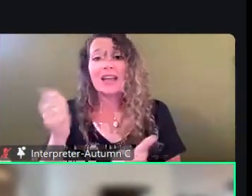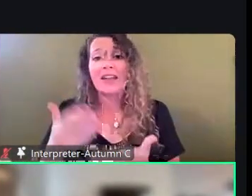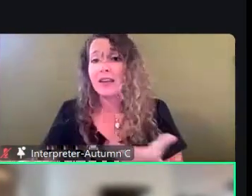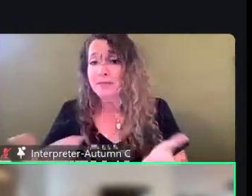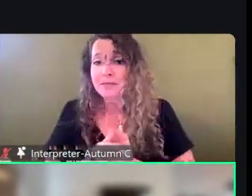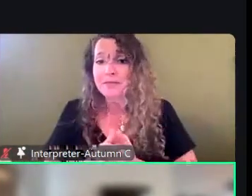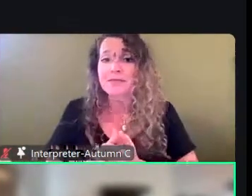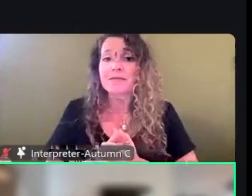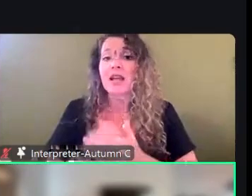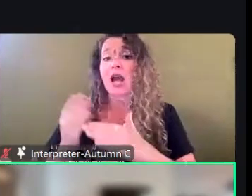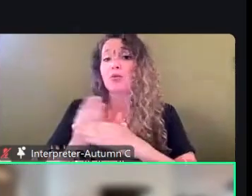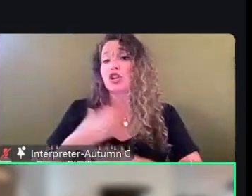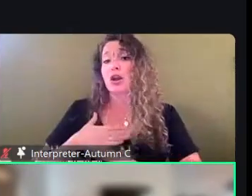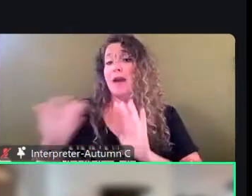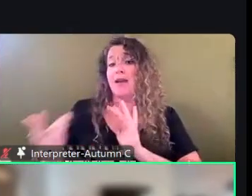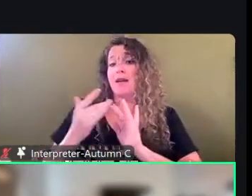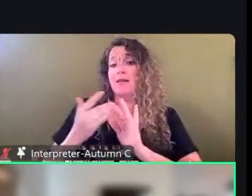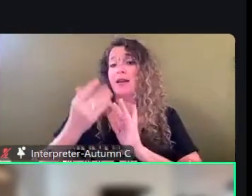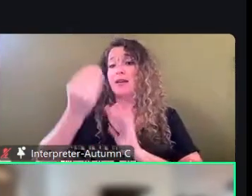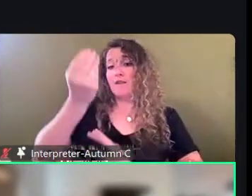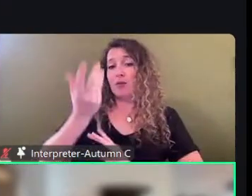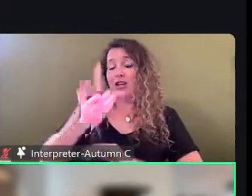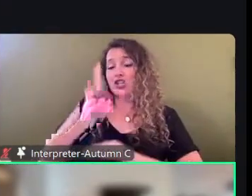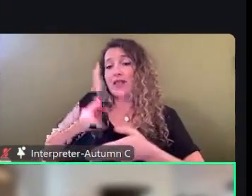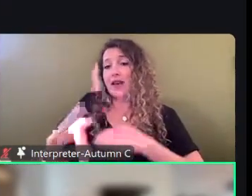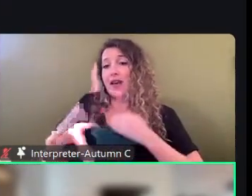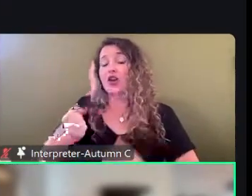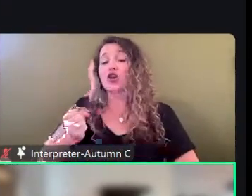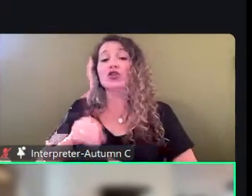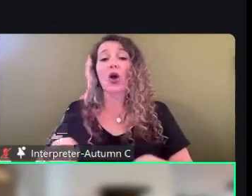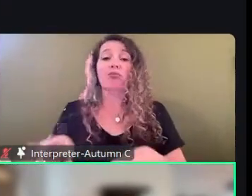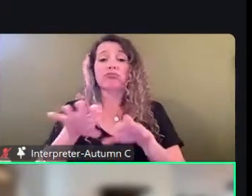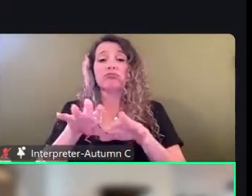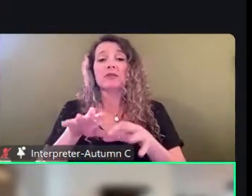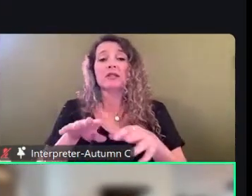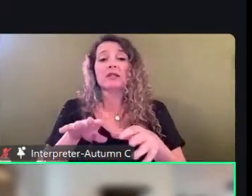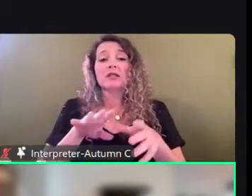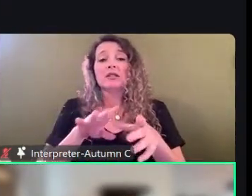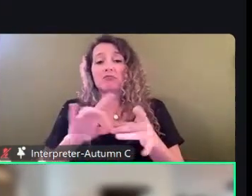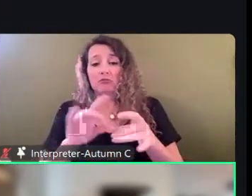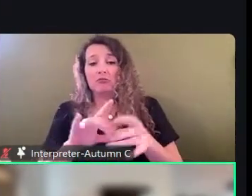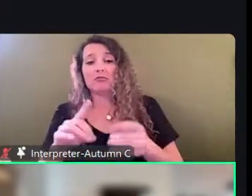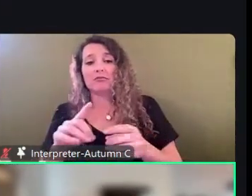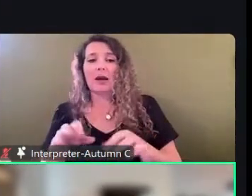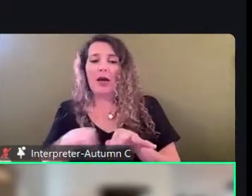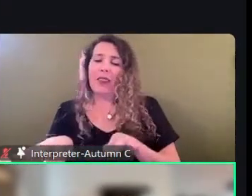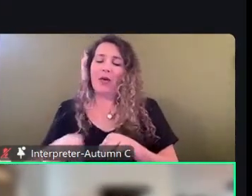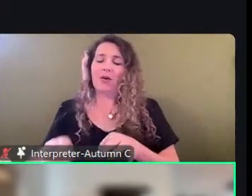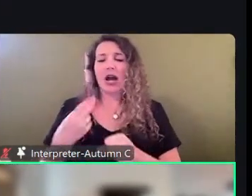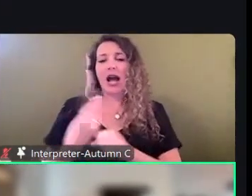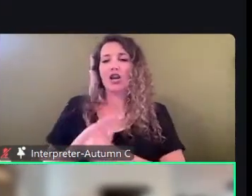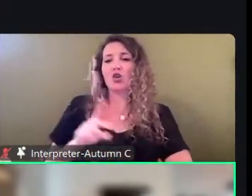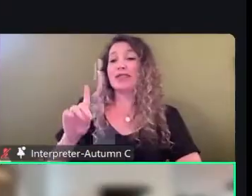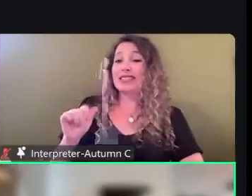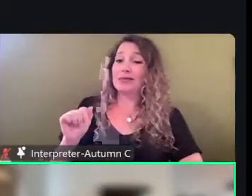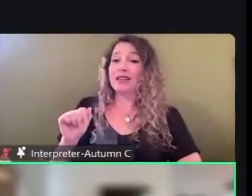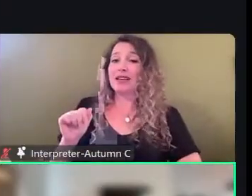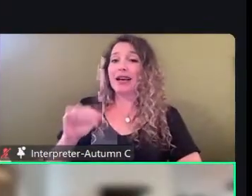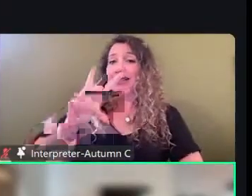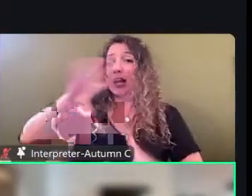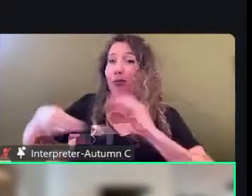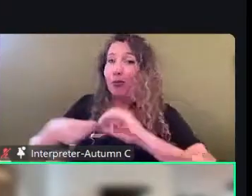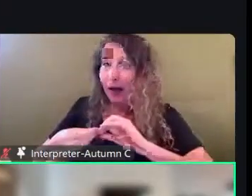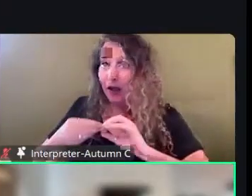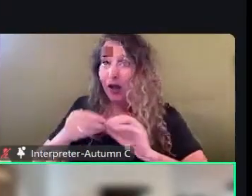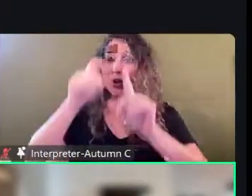my contact information at the end. A note on language: I use disability as an umbrella term for